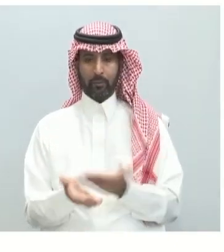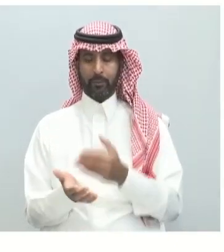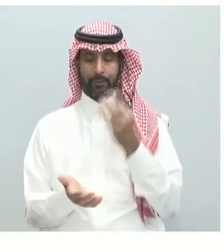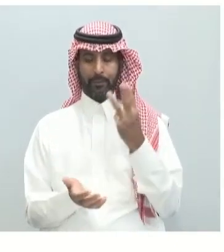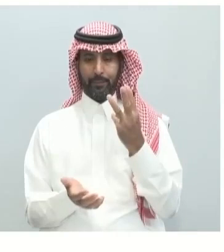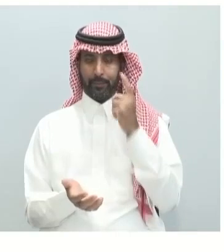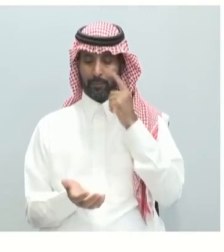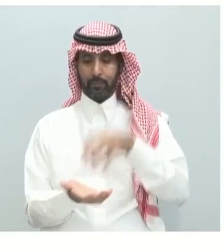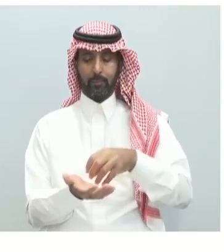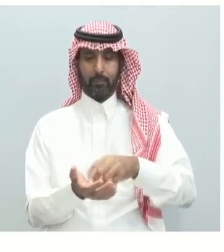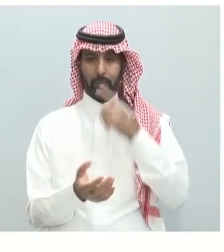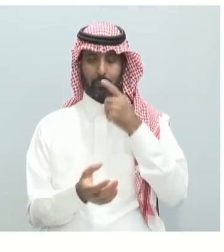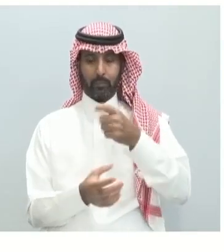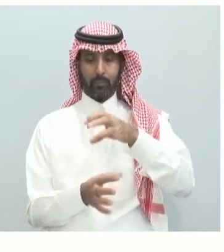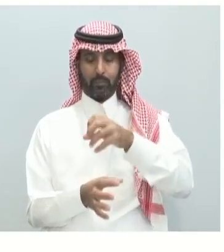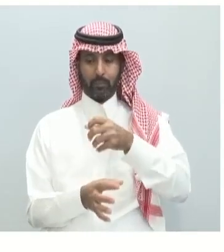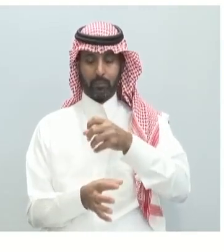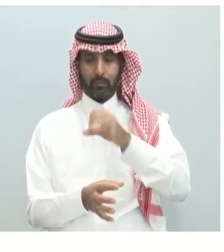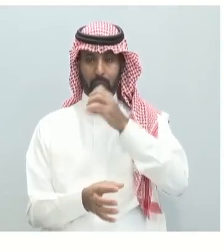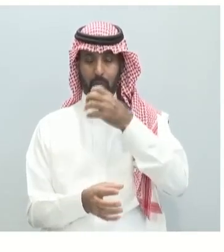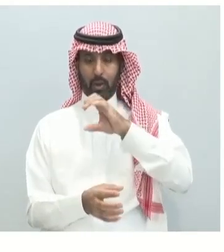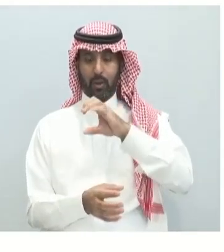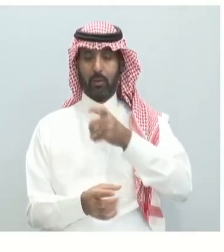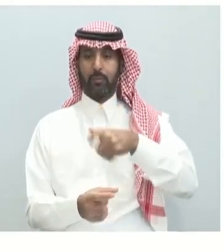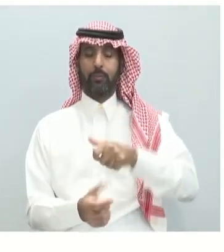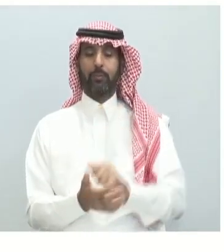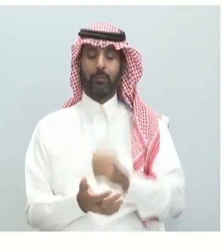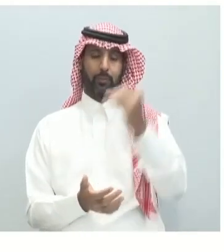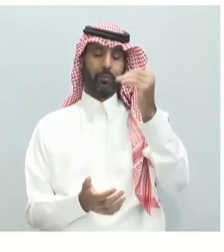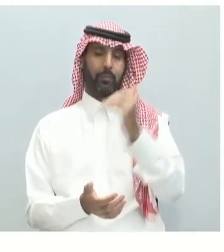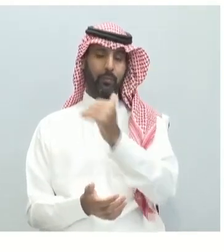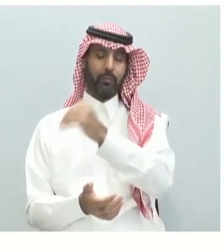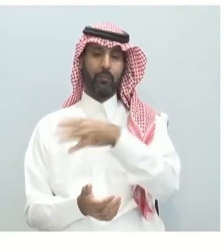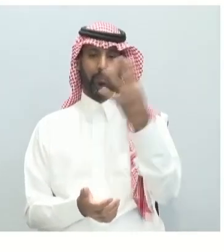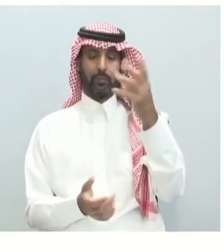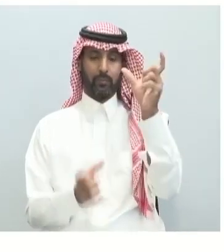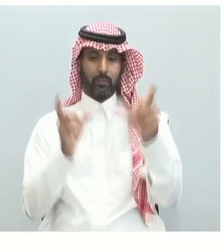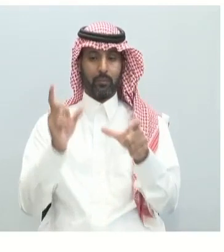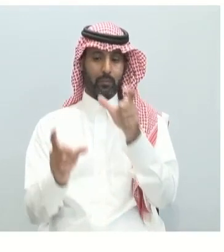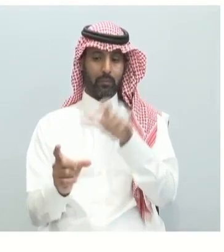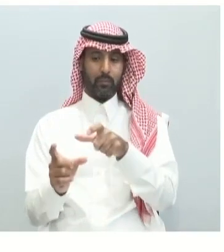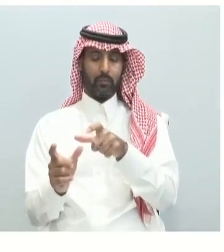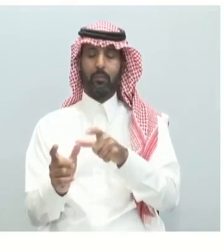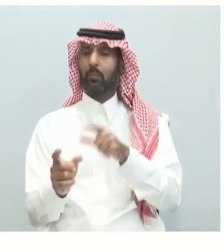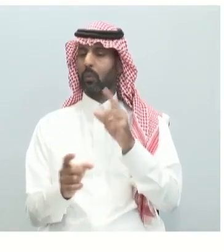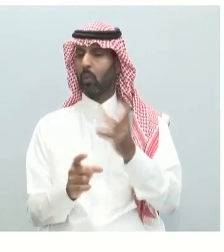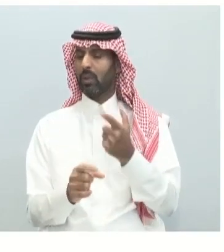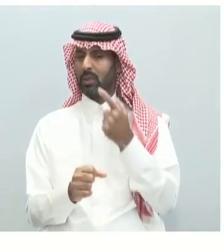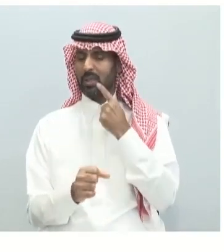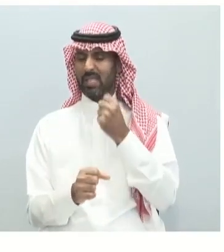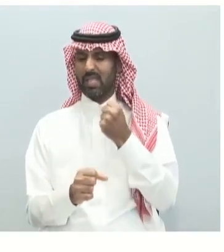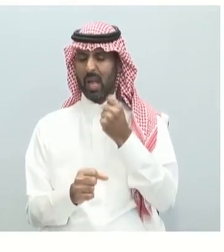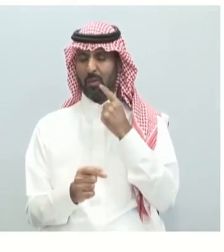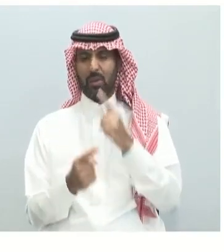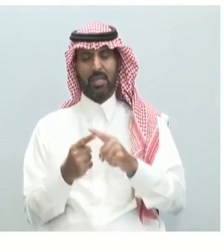three, local water supply. And we have four columns here. Which is the easiest or the hardest to do without? What